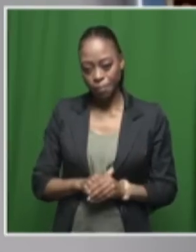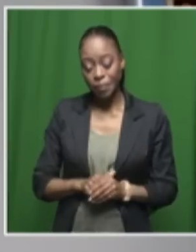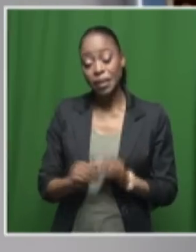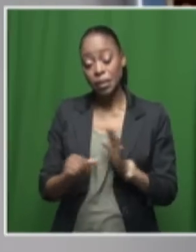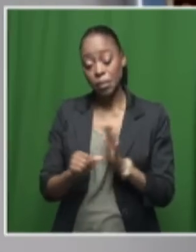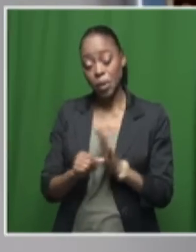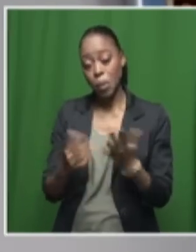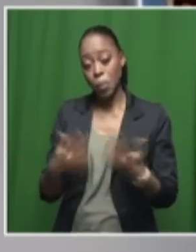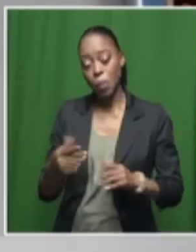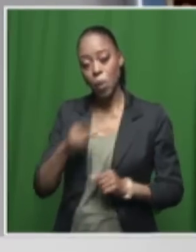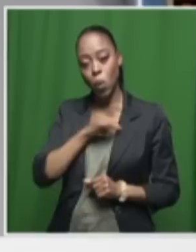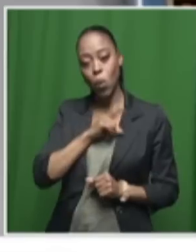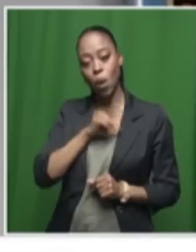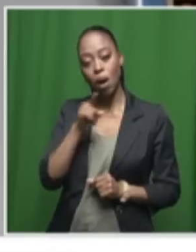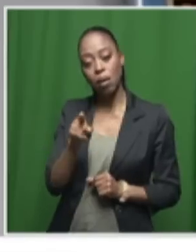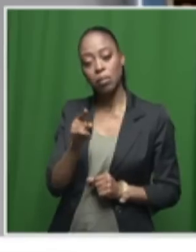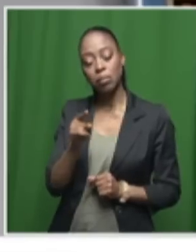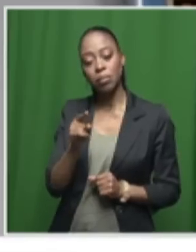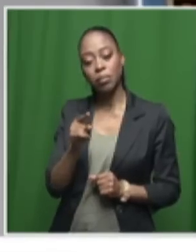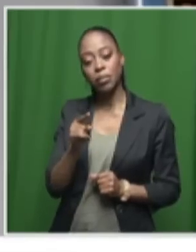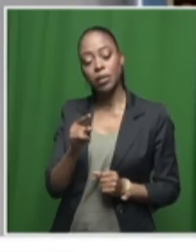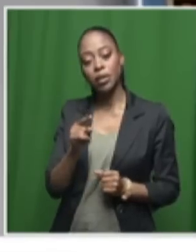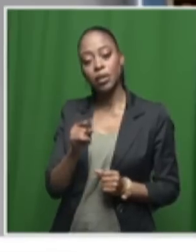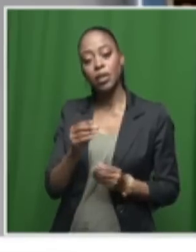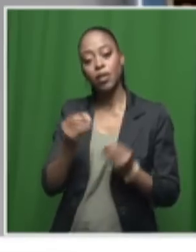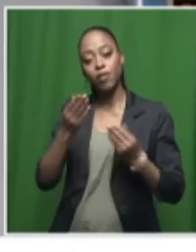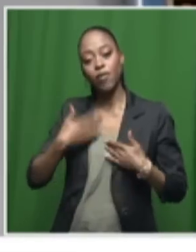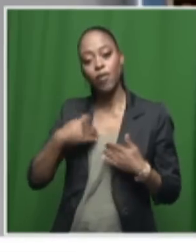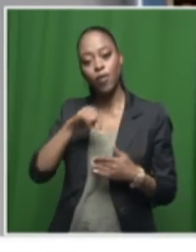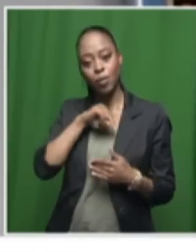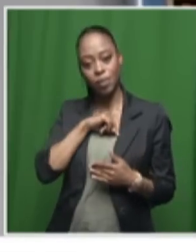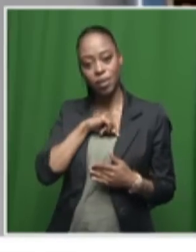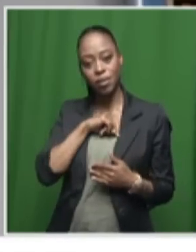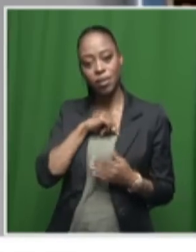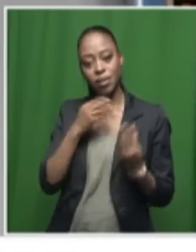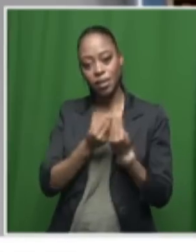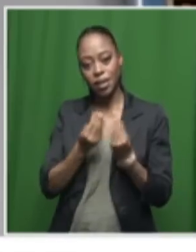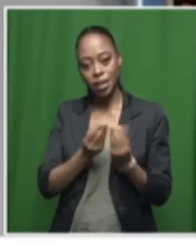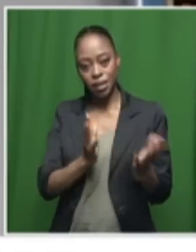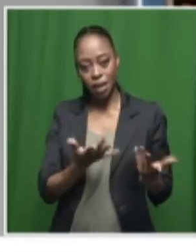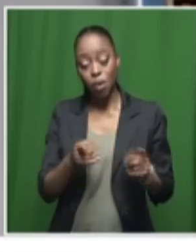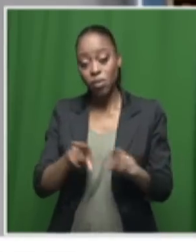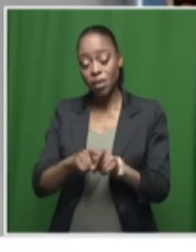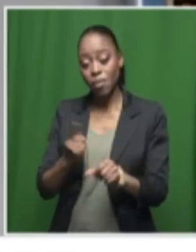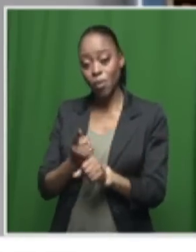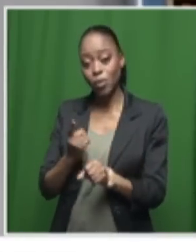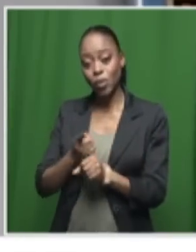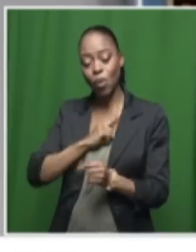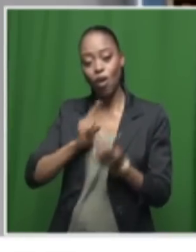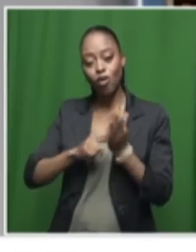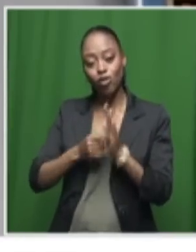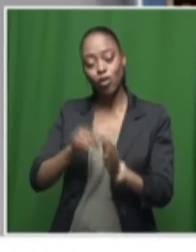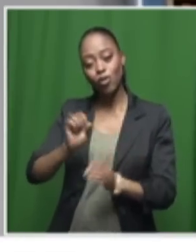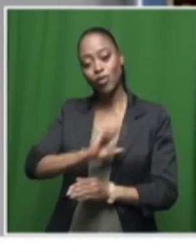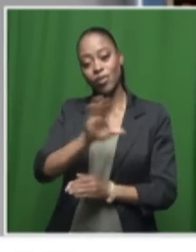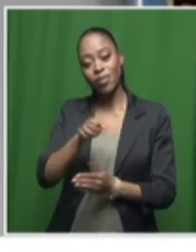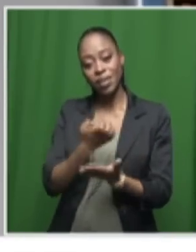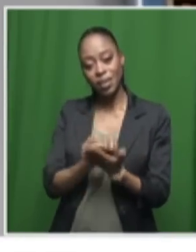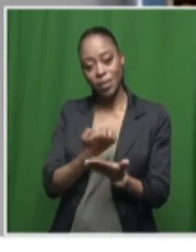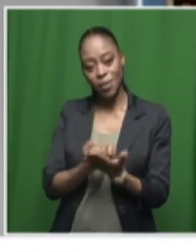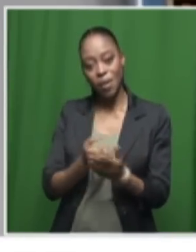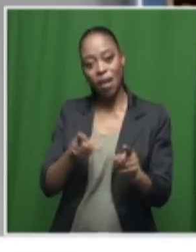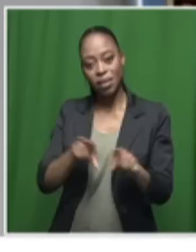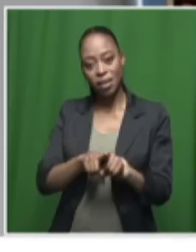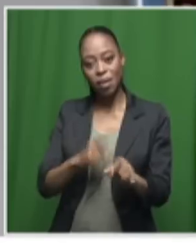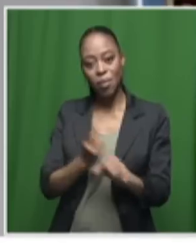because that gives us a better indication of underlying growth potential or underlying growth momentum in the South African economy. And it seems to me as